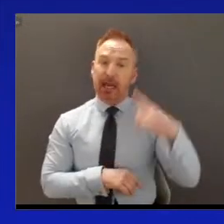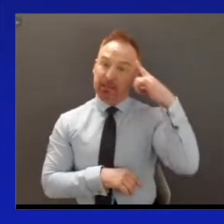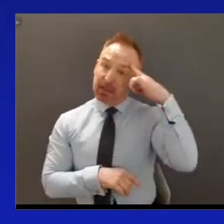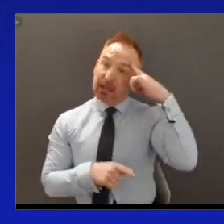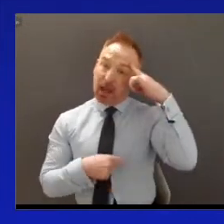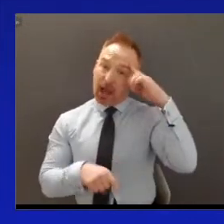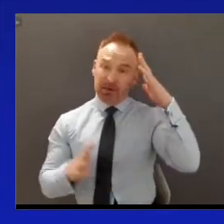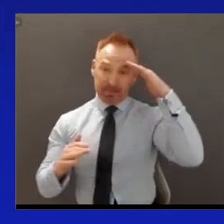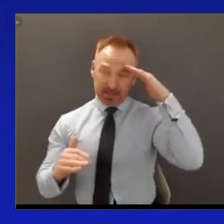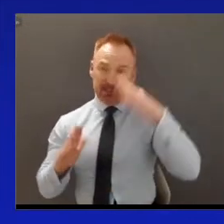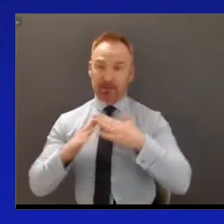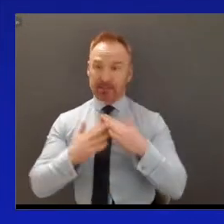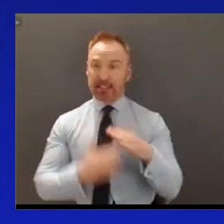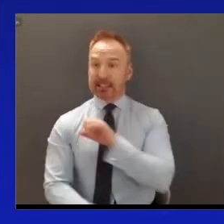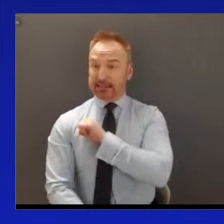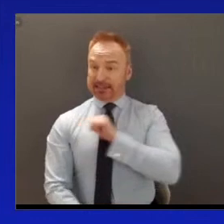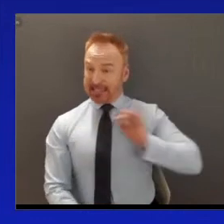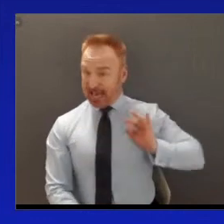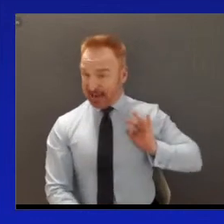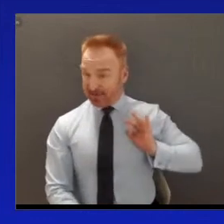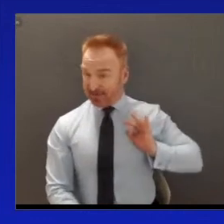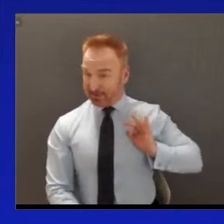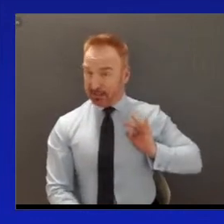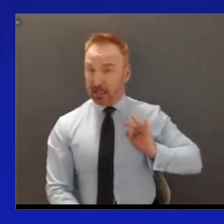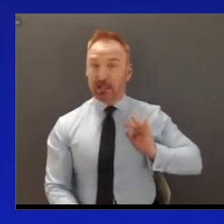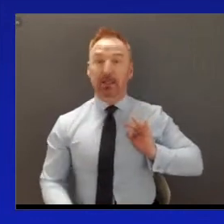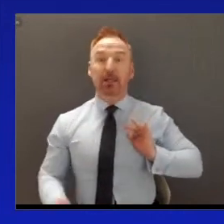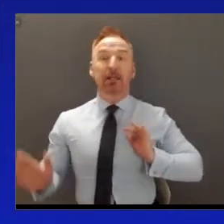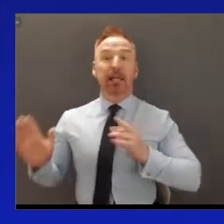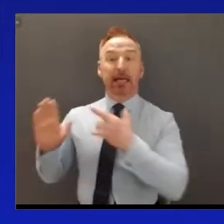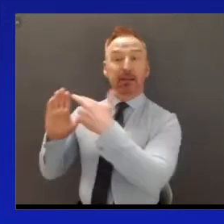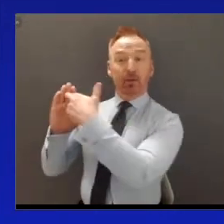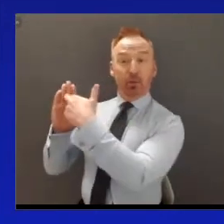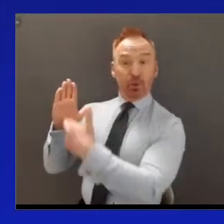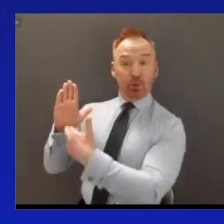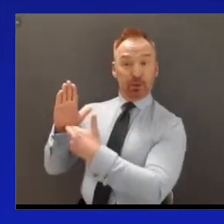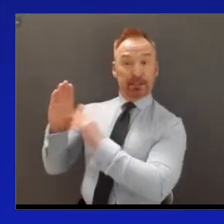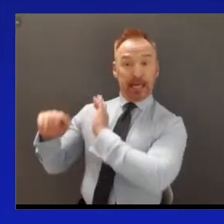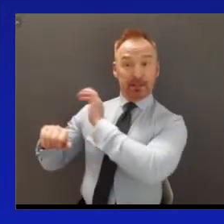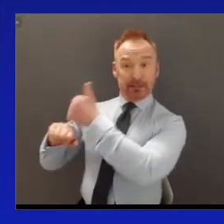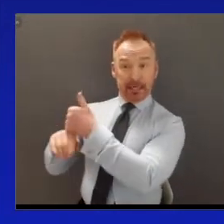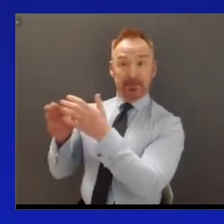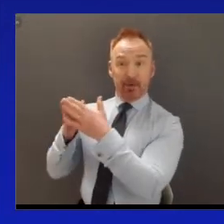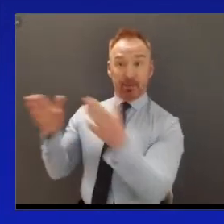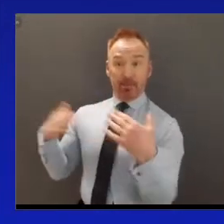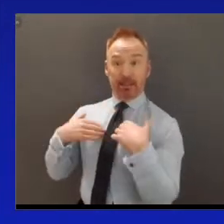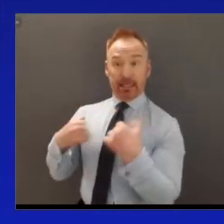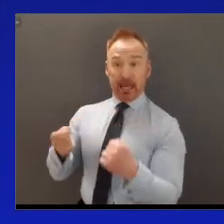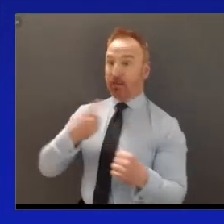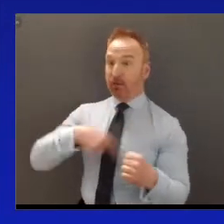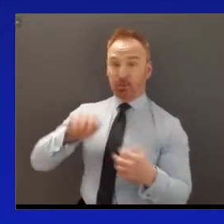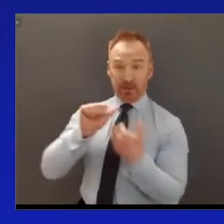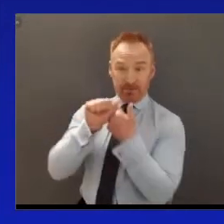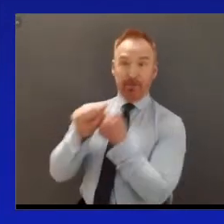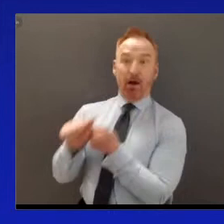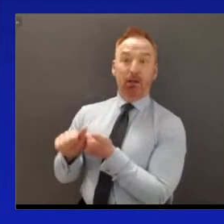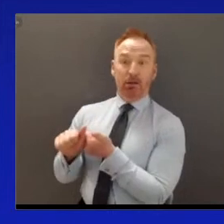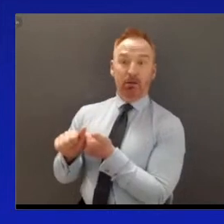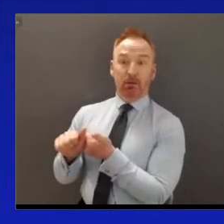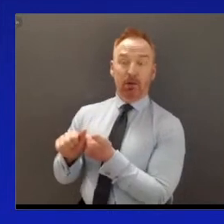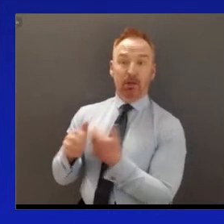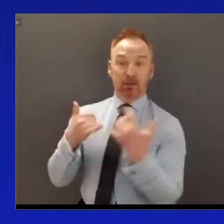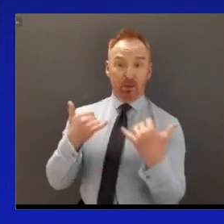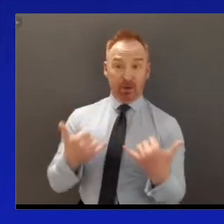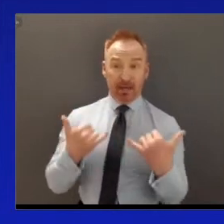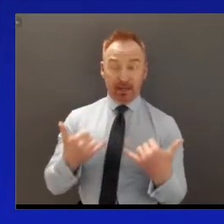city staff follow all the rules of that are in place at public health, which means currently there is no international travel,